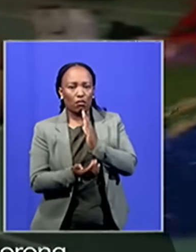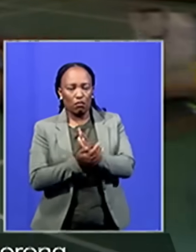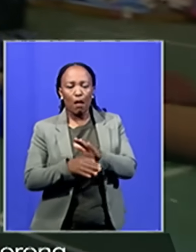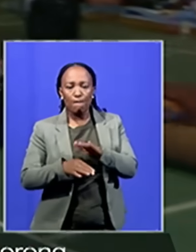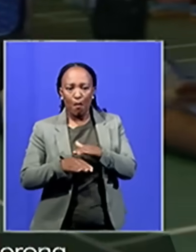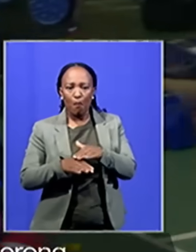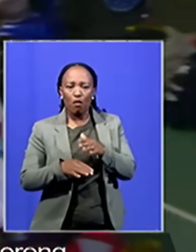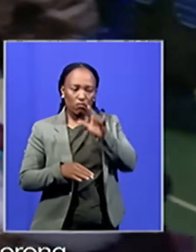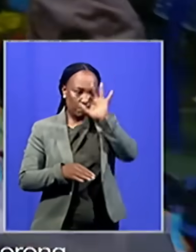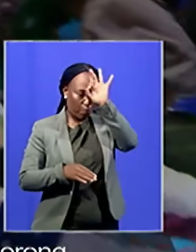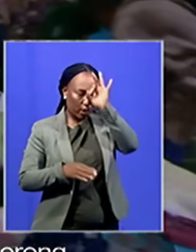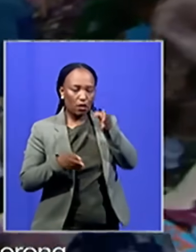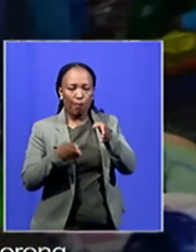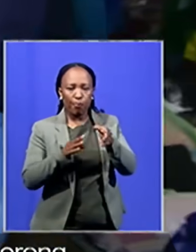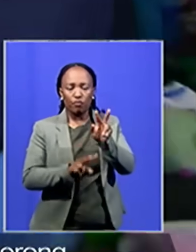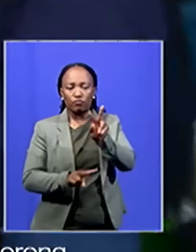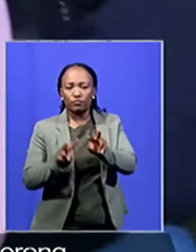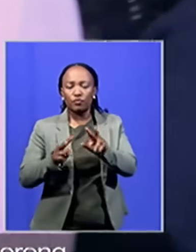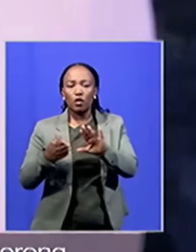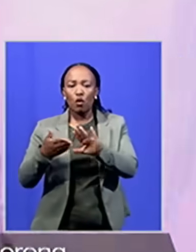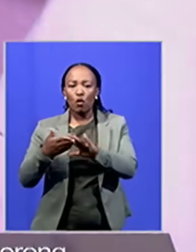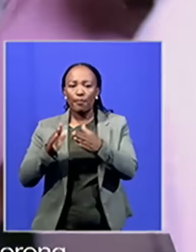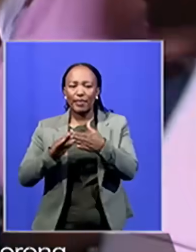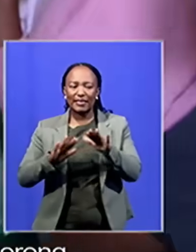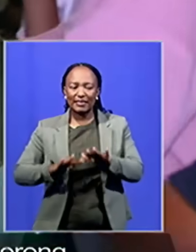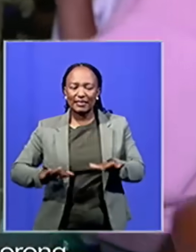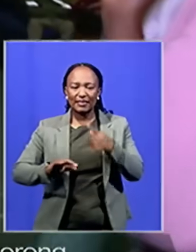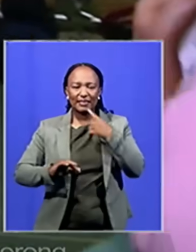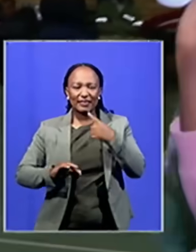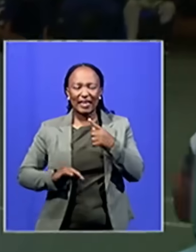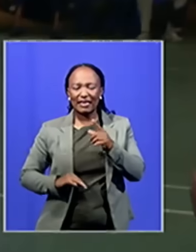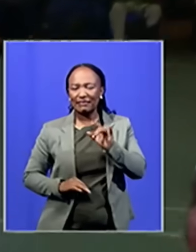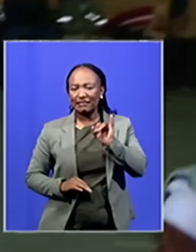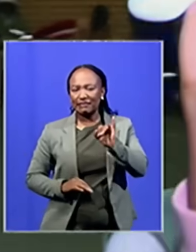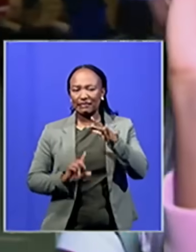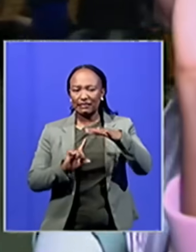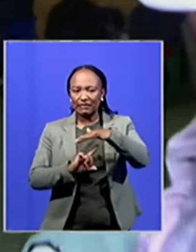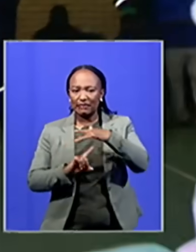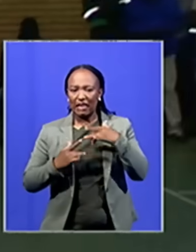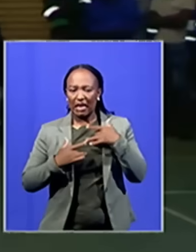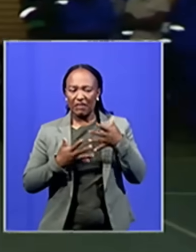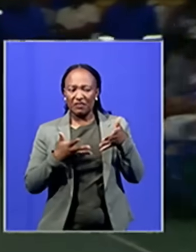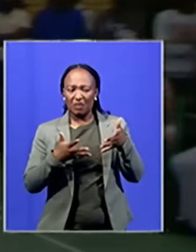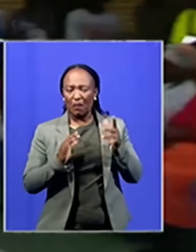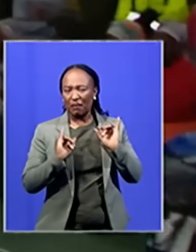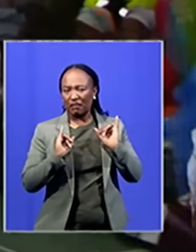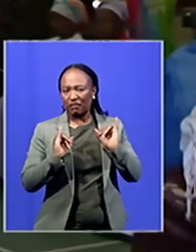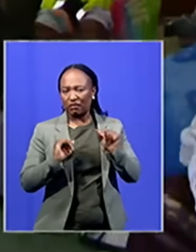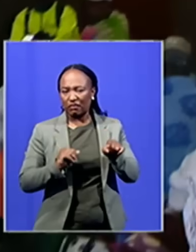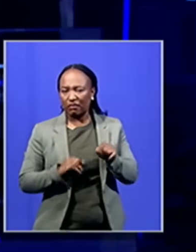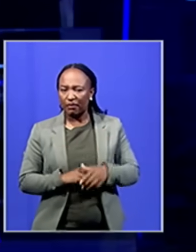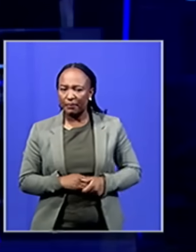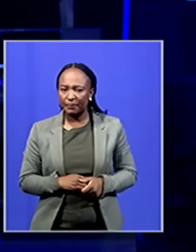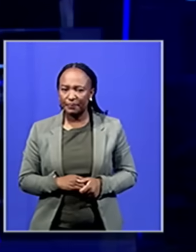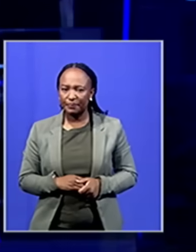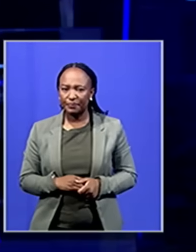reinforce. Baahi ba tletleba ka maemo a sa jeseng ditheohelang ao ba iphumanang ba phela tlasa ona.